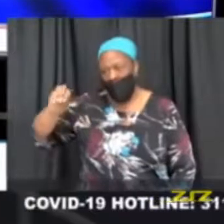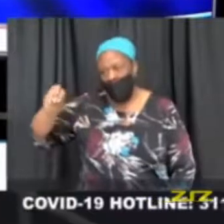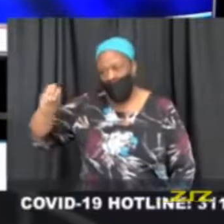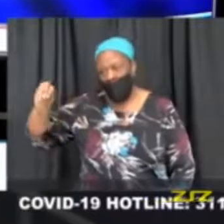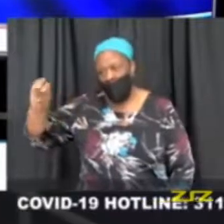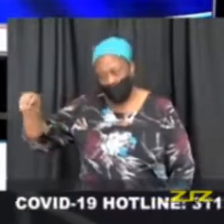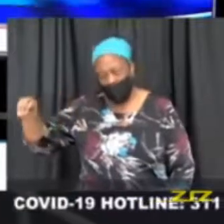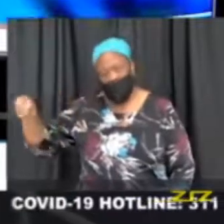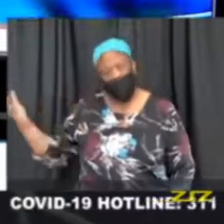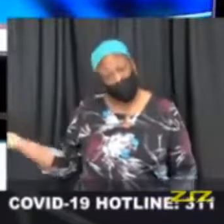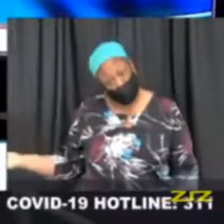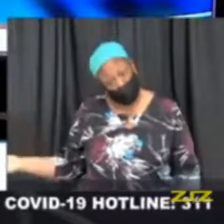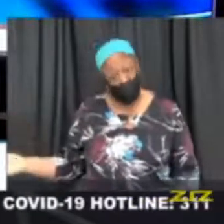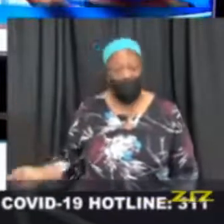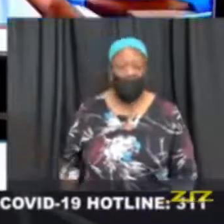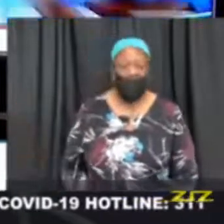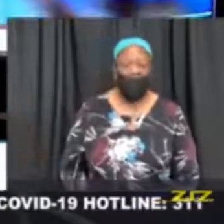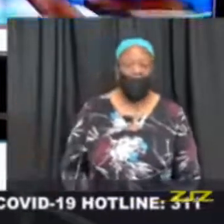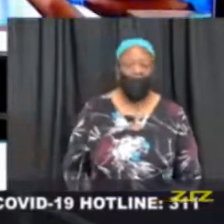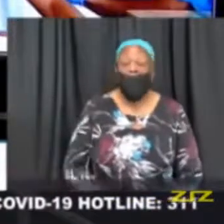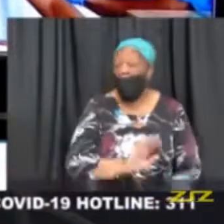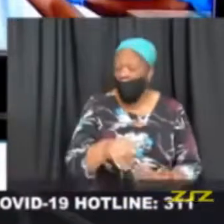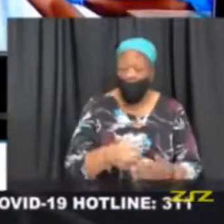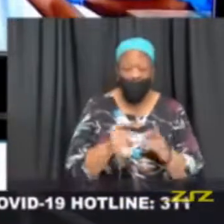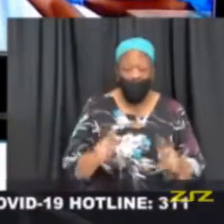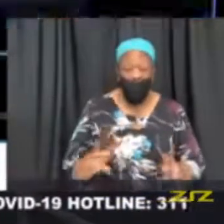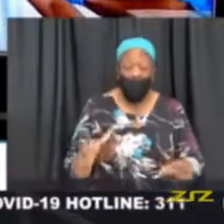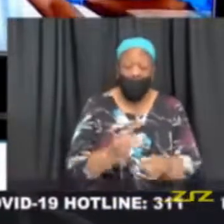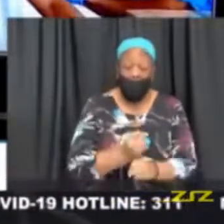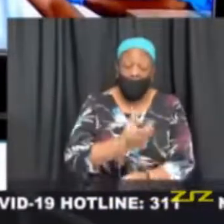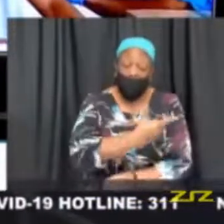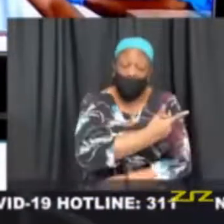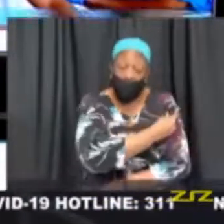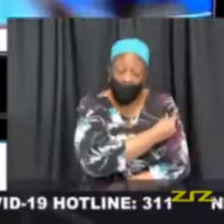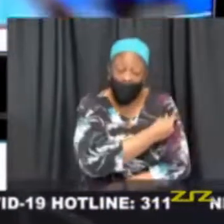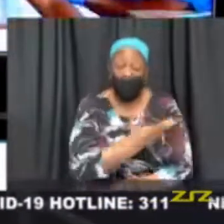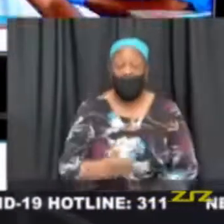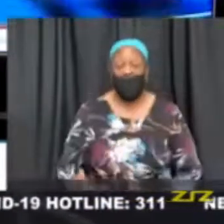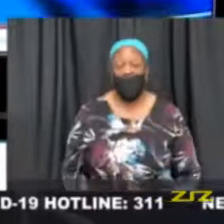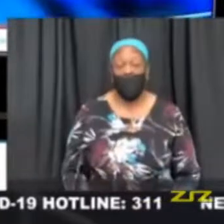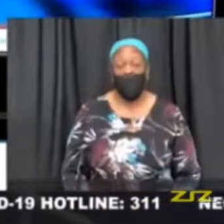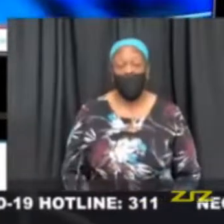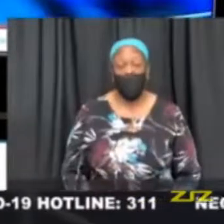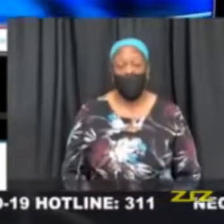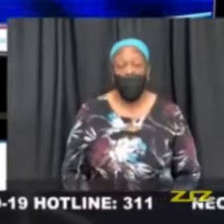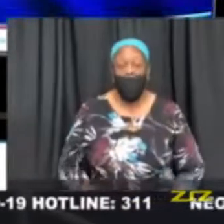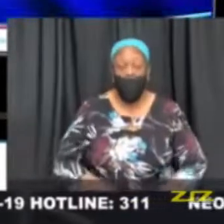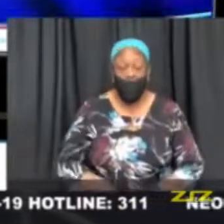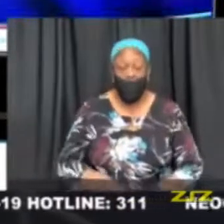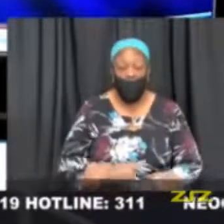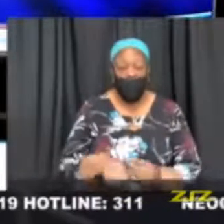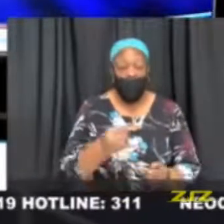these vaccines are safe to use. They are not playing with human life.